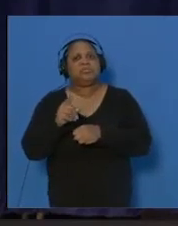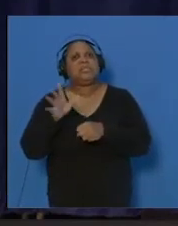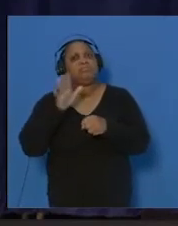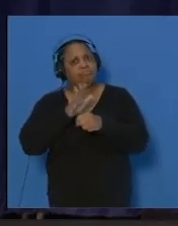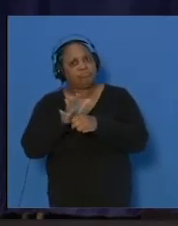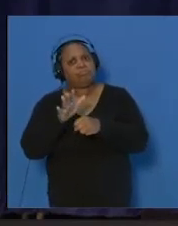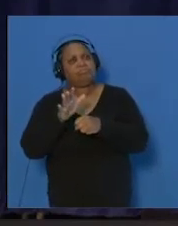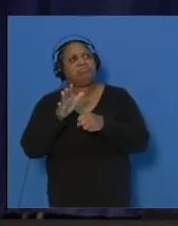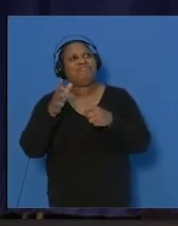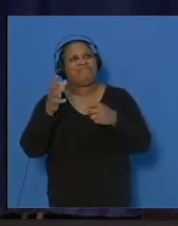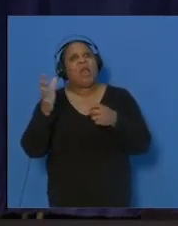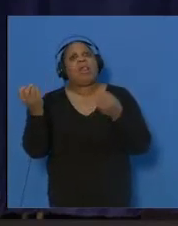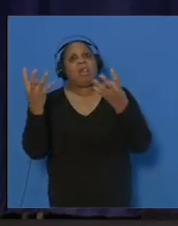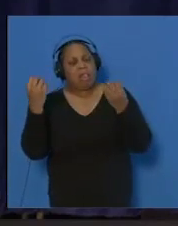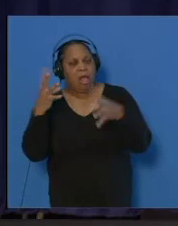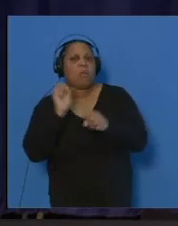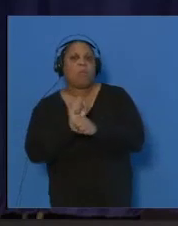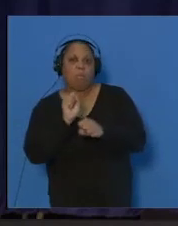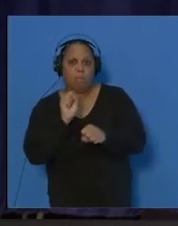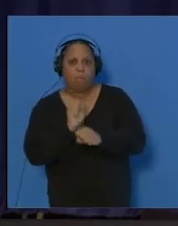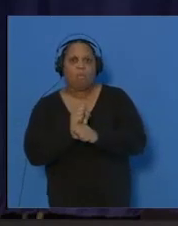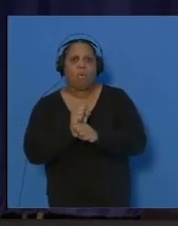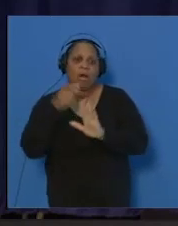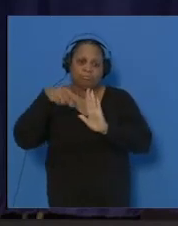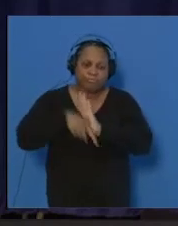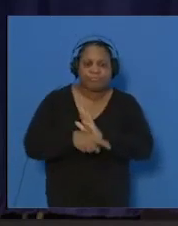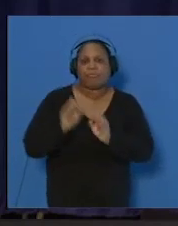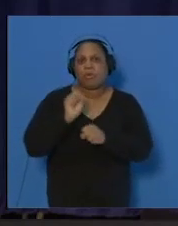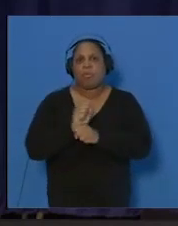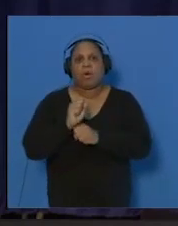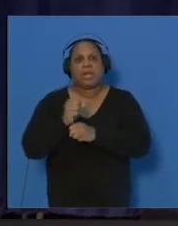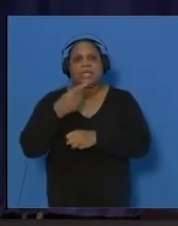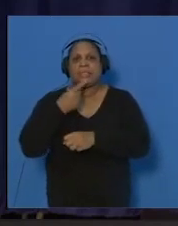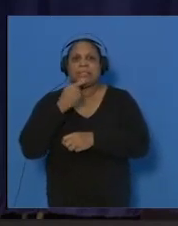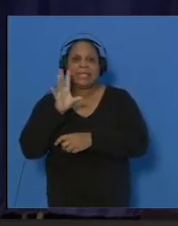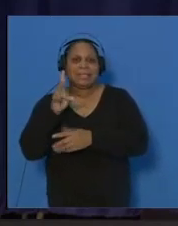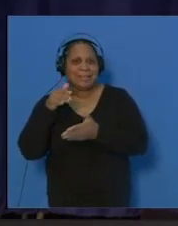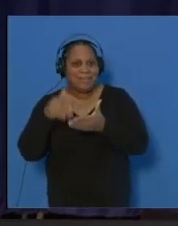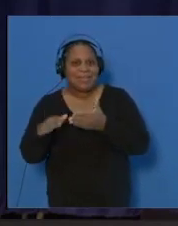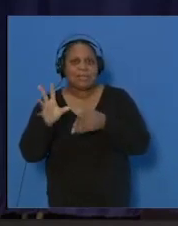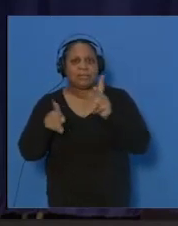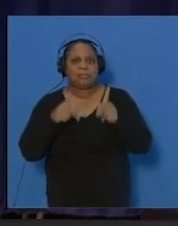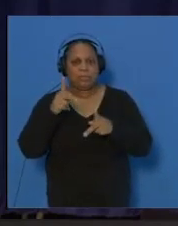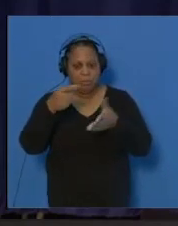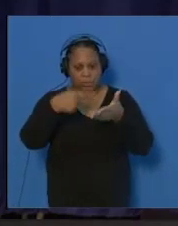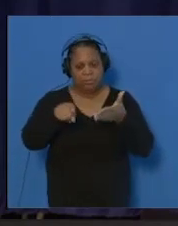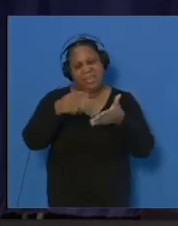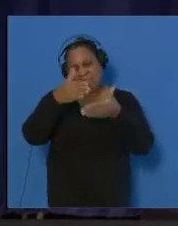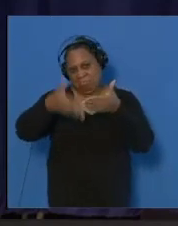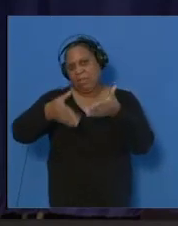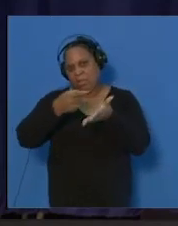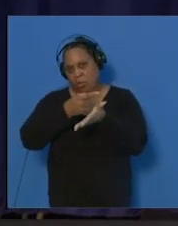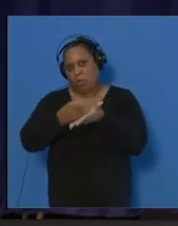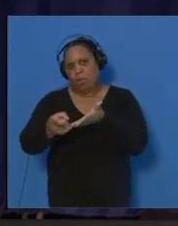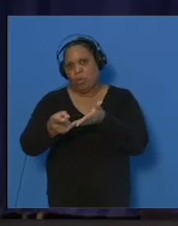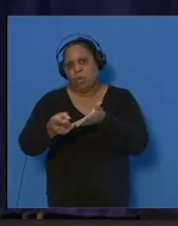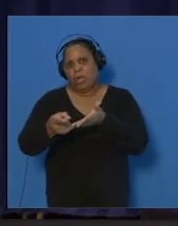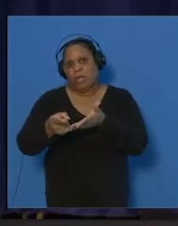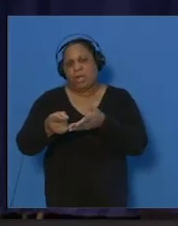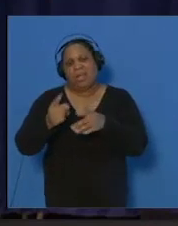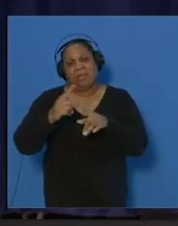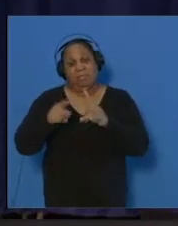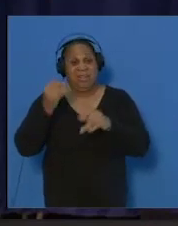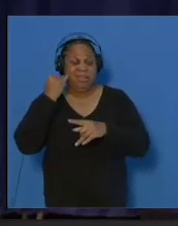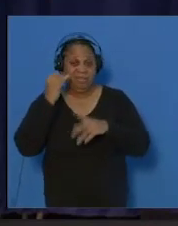had today, I mentioned earlier, over 7,000 people will get paid by the end of this week. If persons are